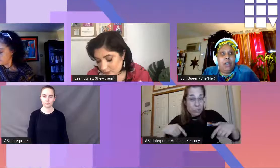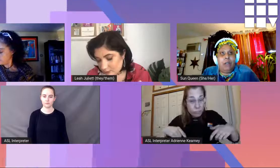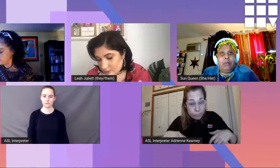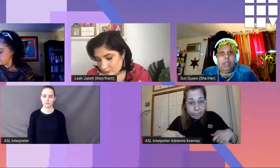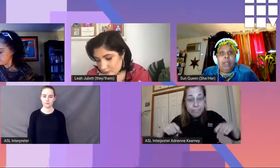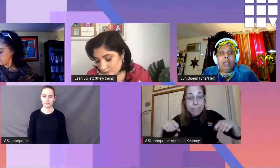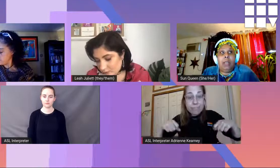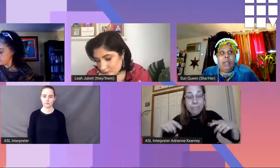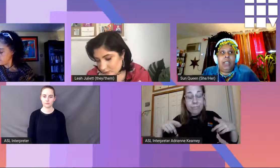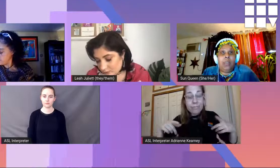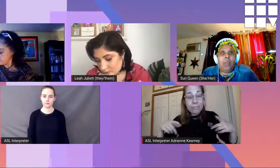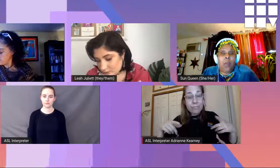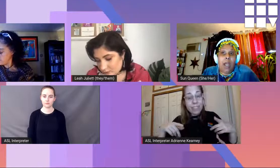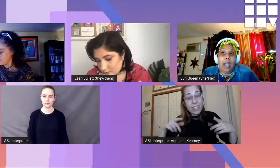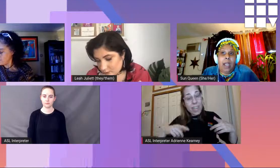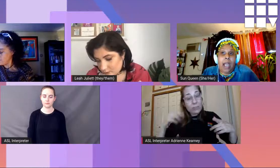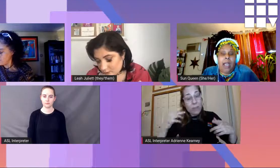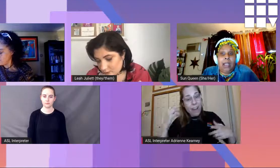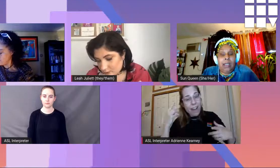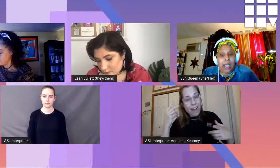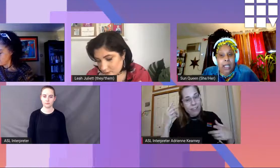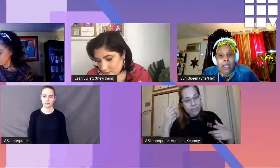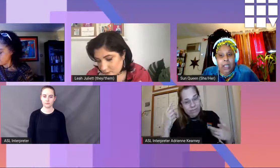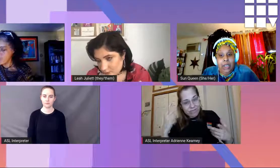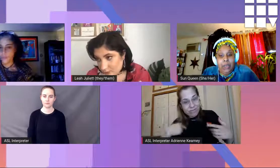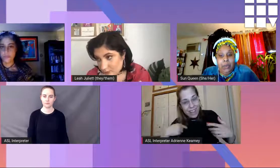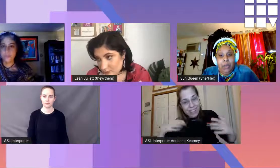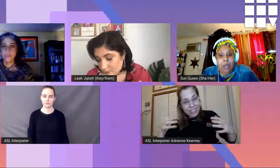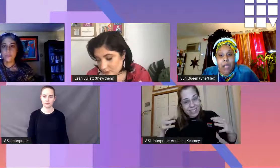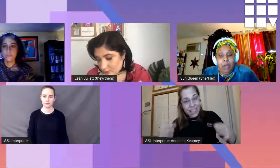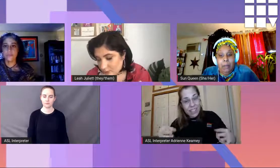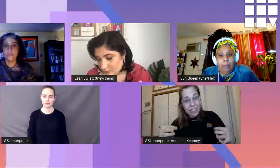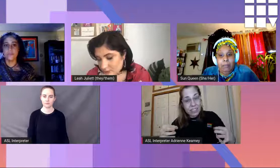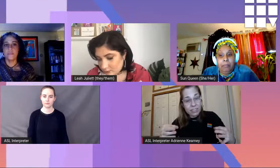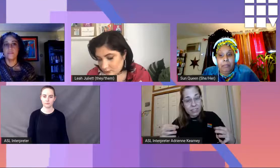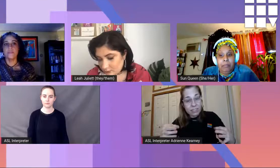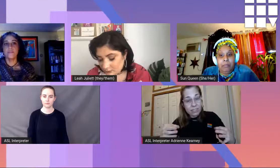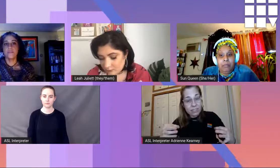those are some of the reasons why I decided to,